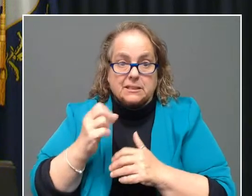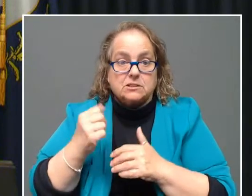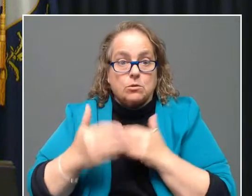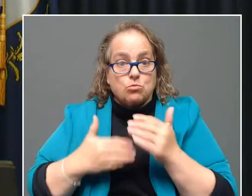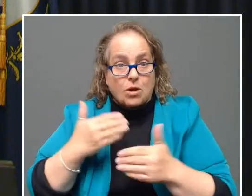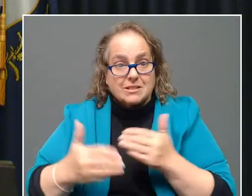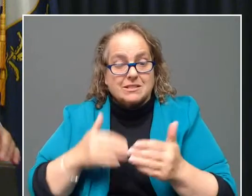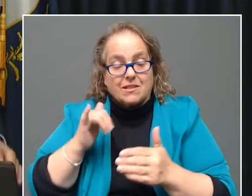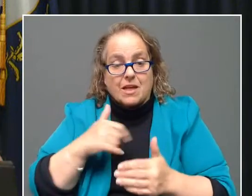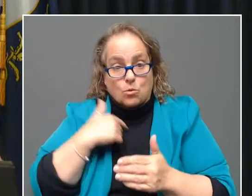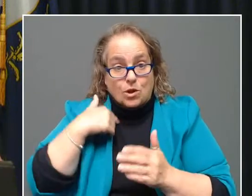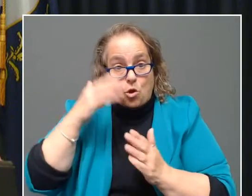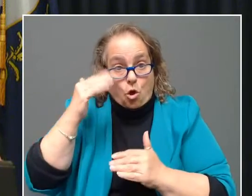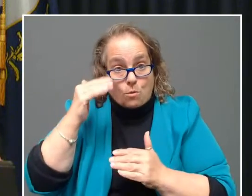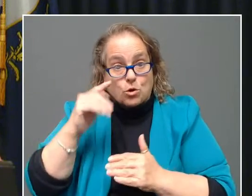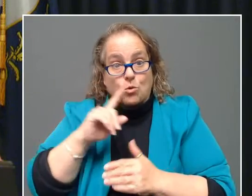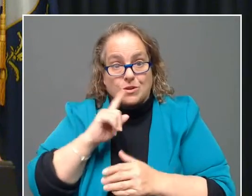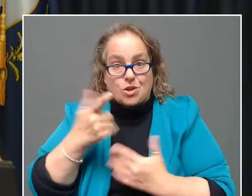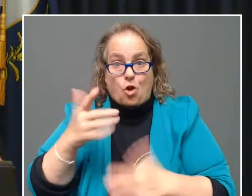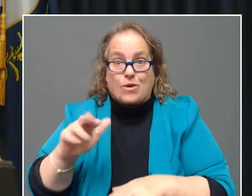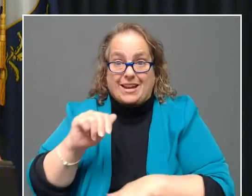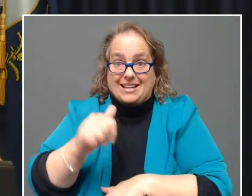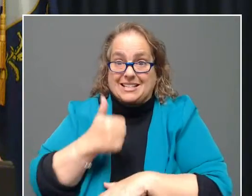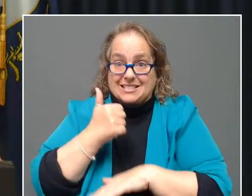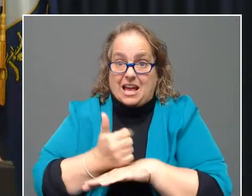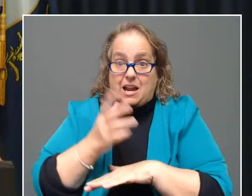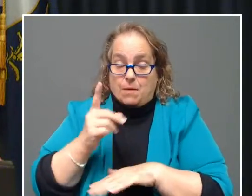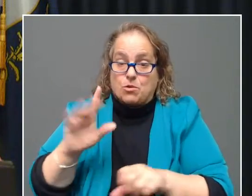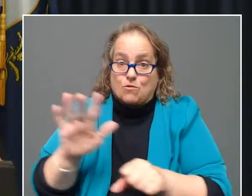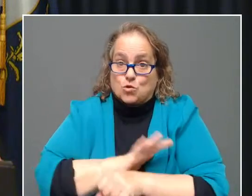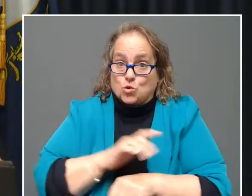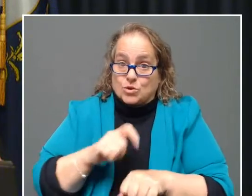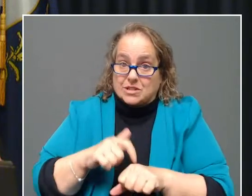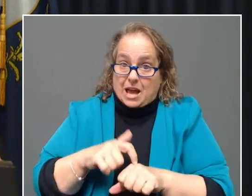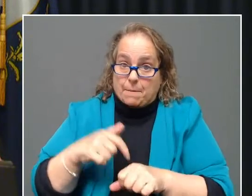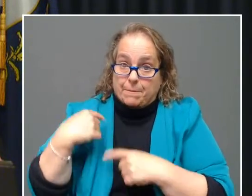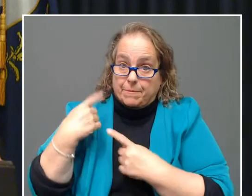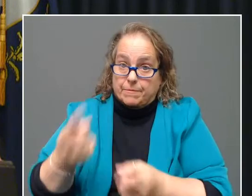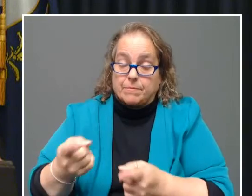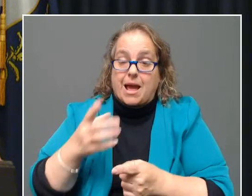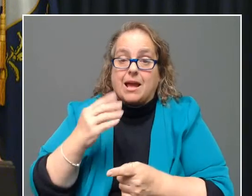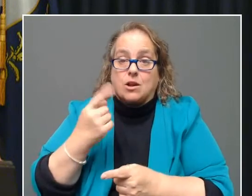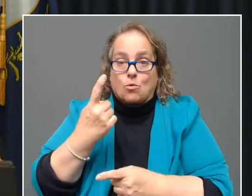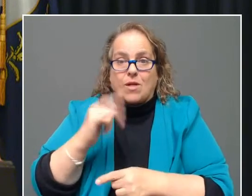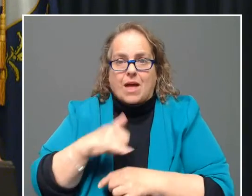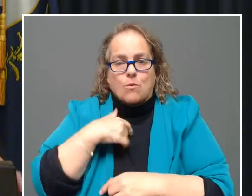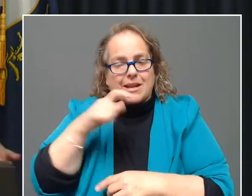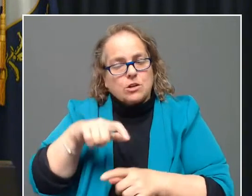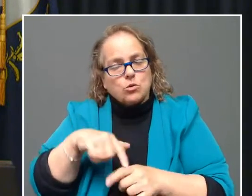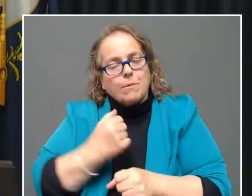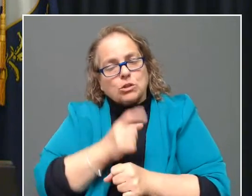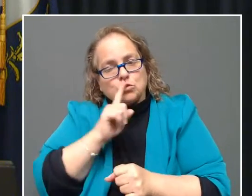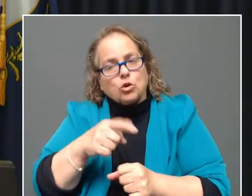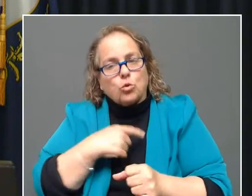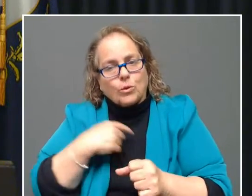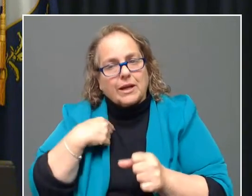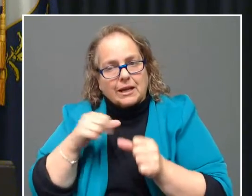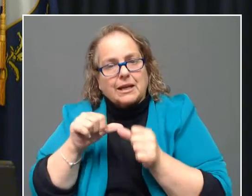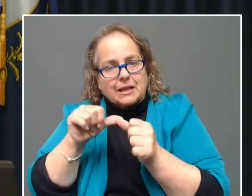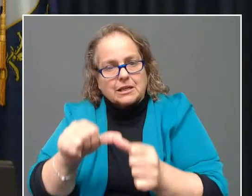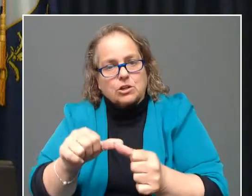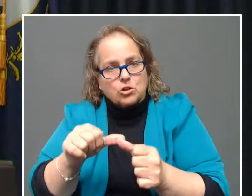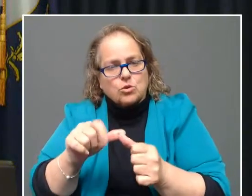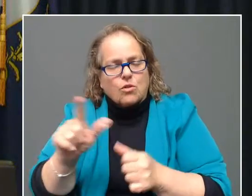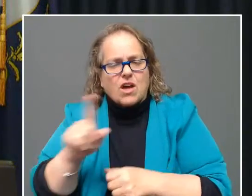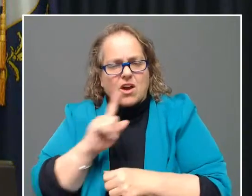had hoped was in place the entire time. And it's one that we need to make sure continues. There are at least a